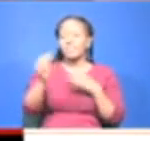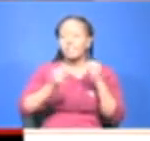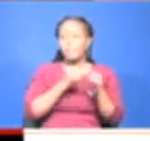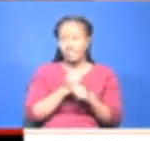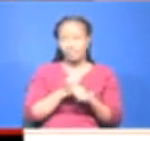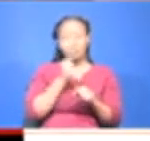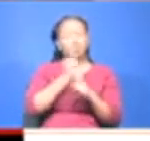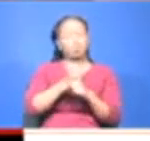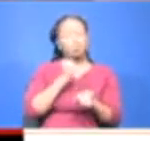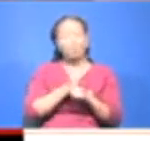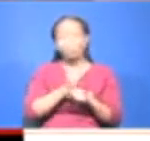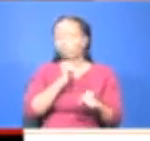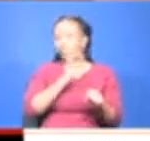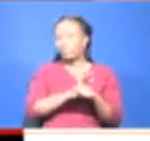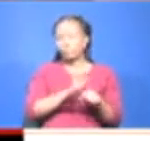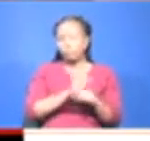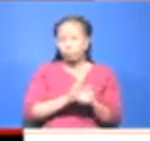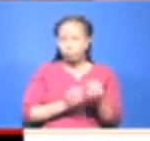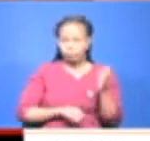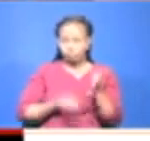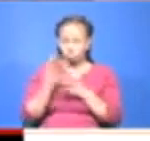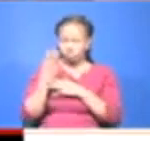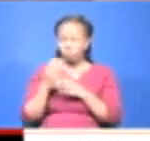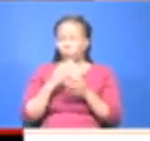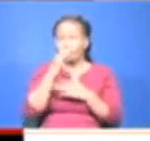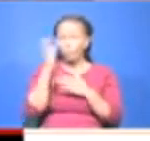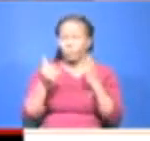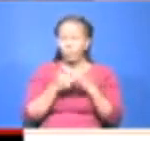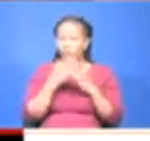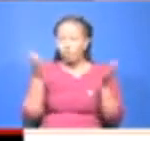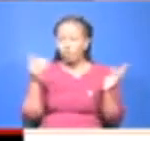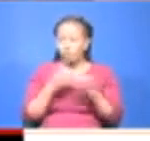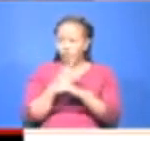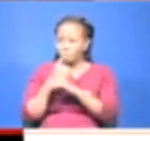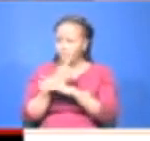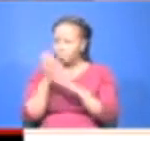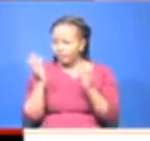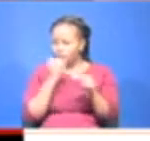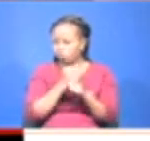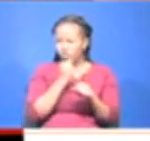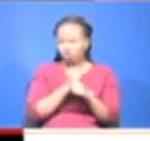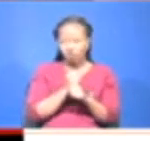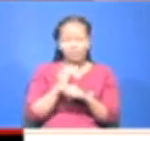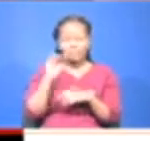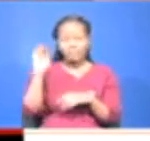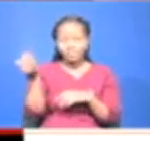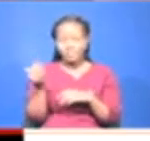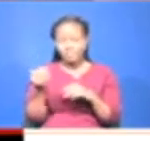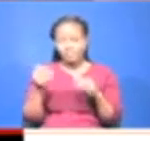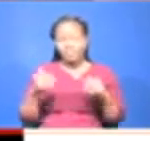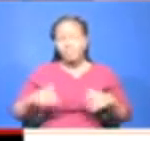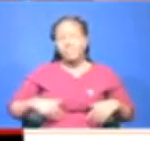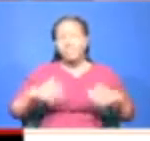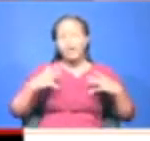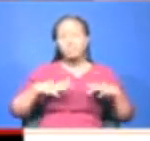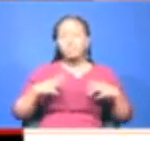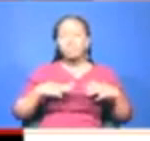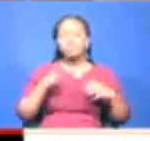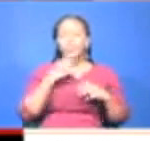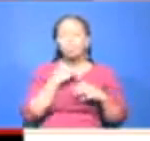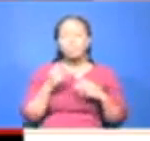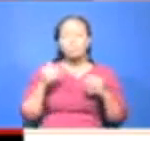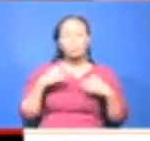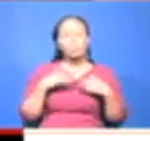going to be there. All the great aspirational jobs in the big city that young people want to create them at that scale will take more